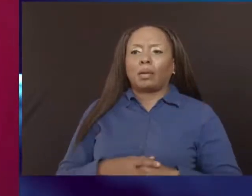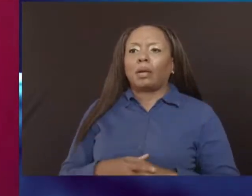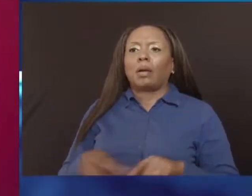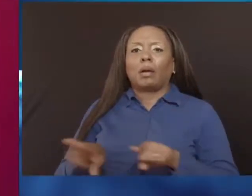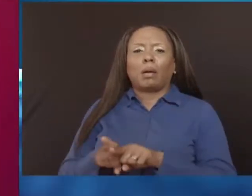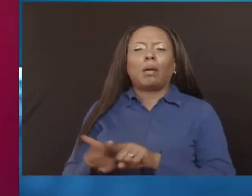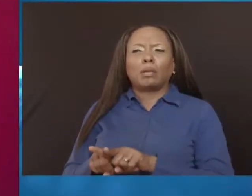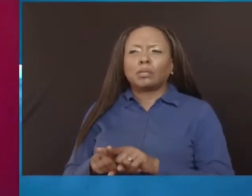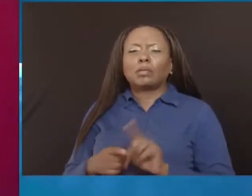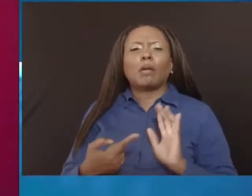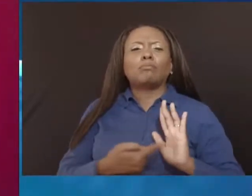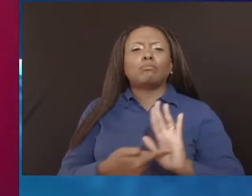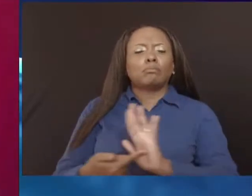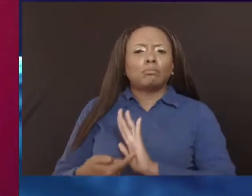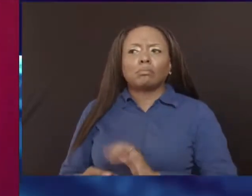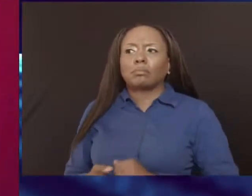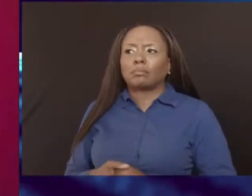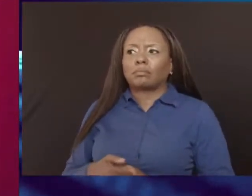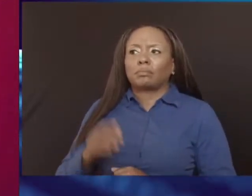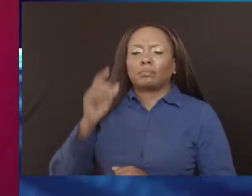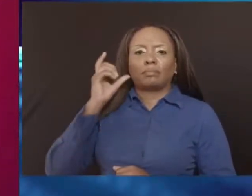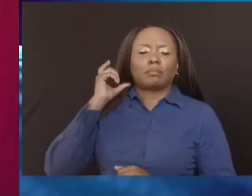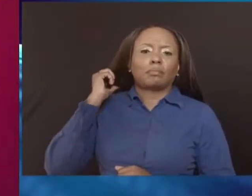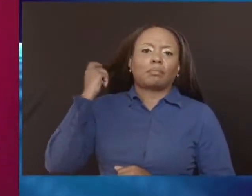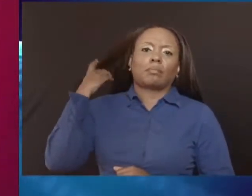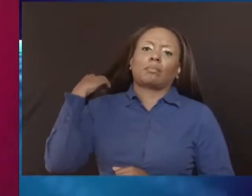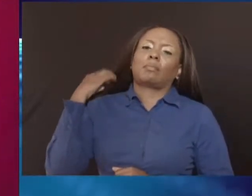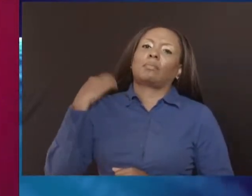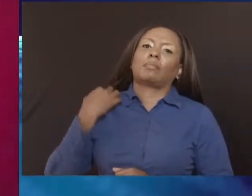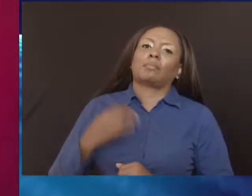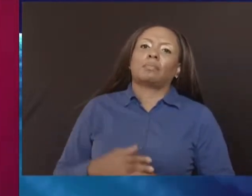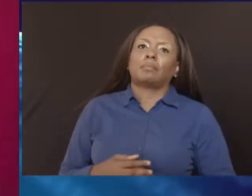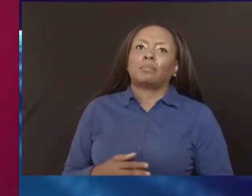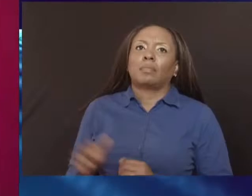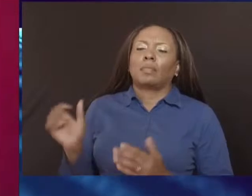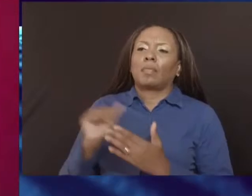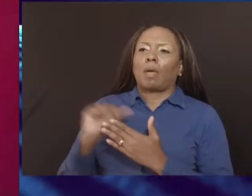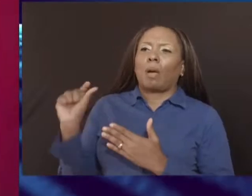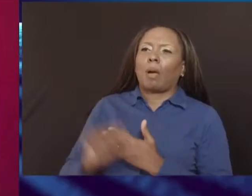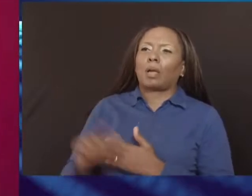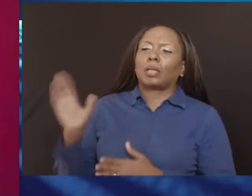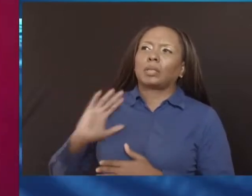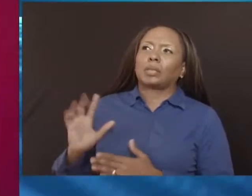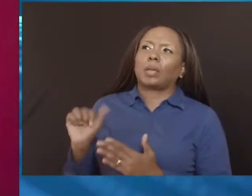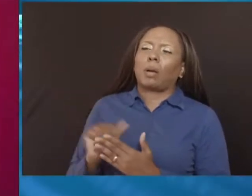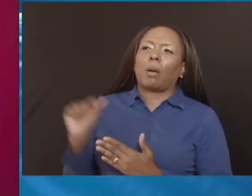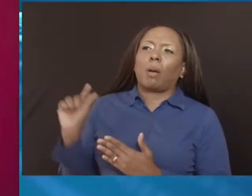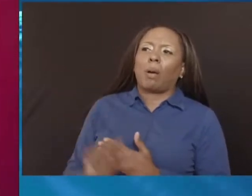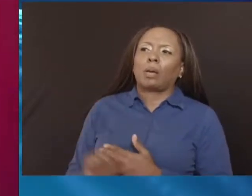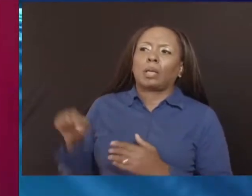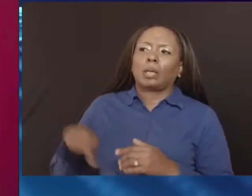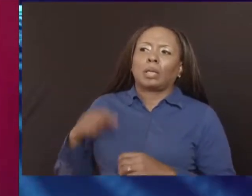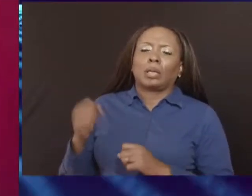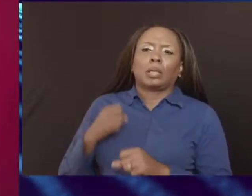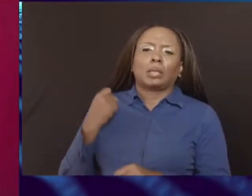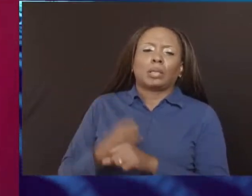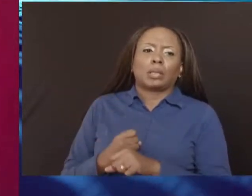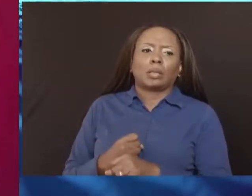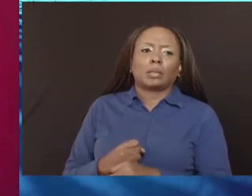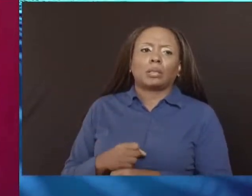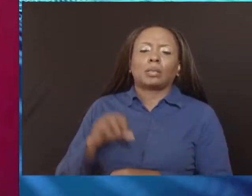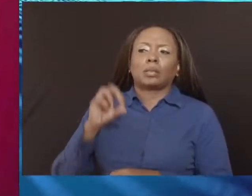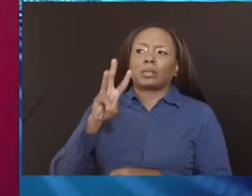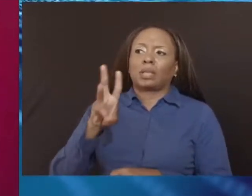perspective on it. If you look at the rate of cases in August, or the total number of cases in August of this year, we